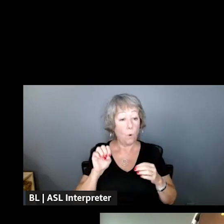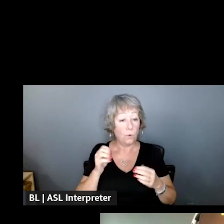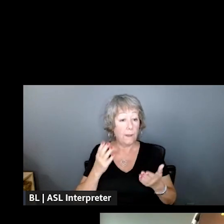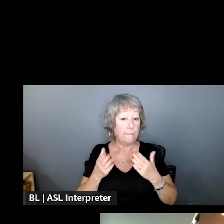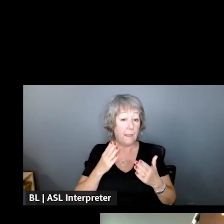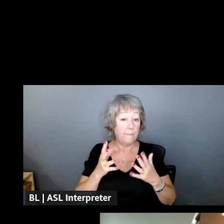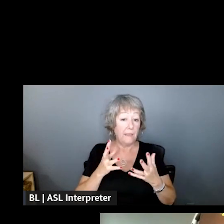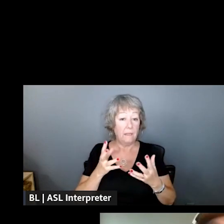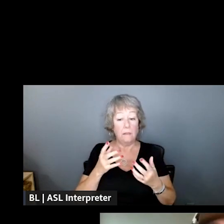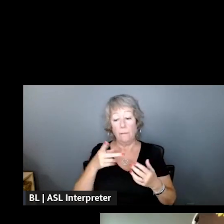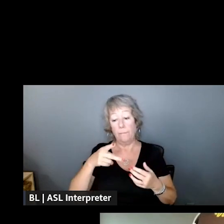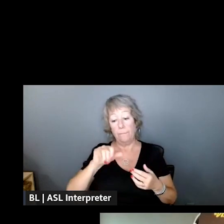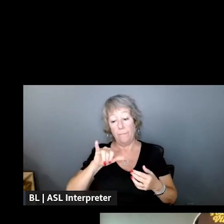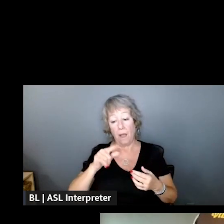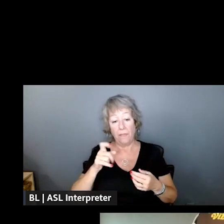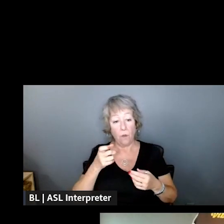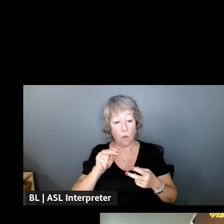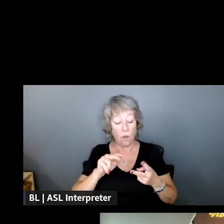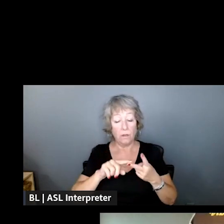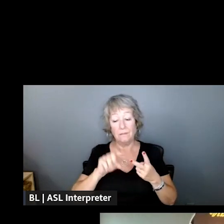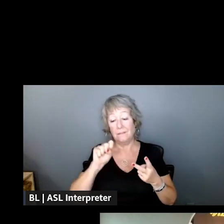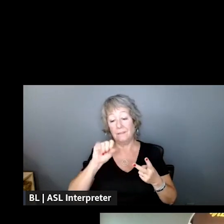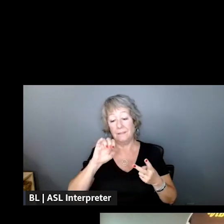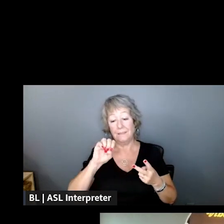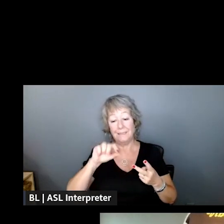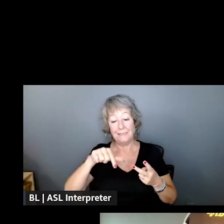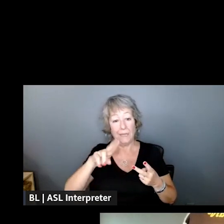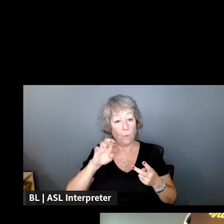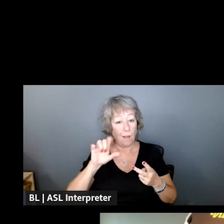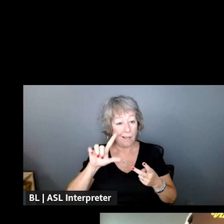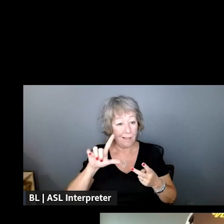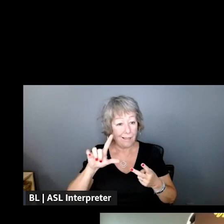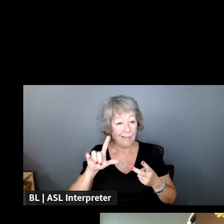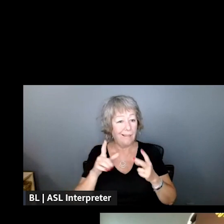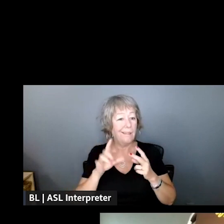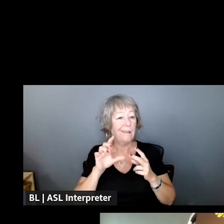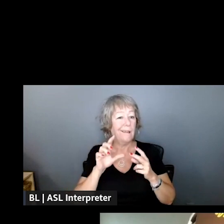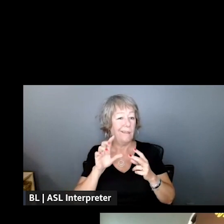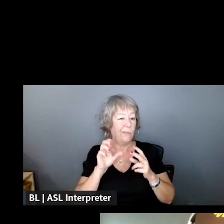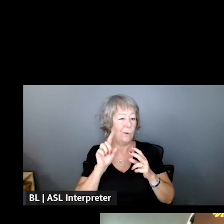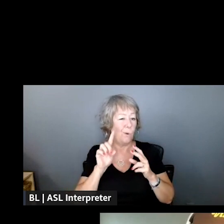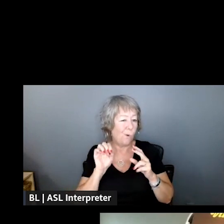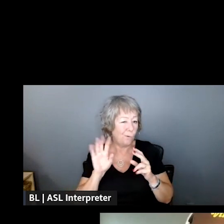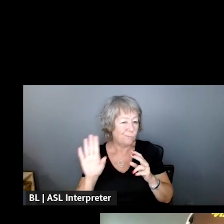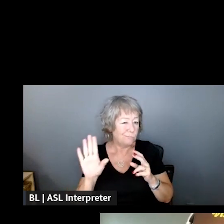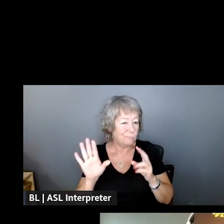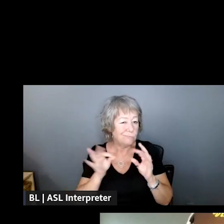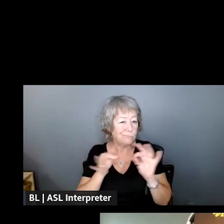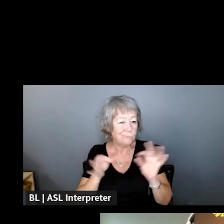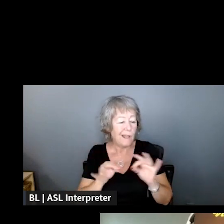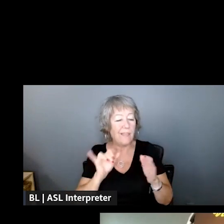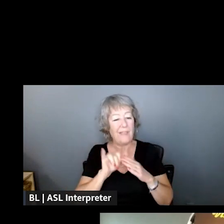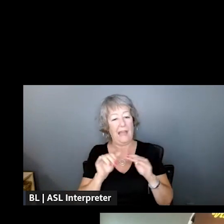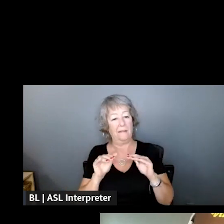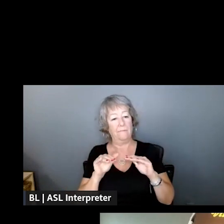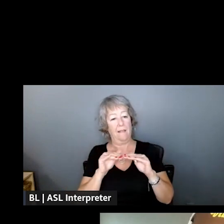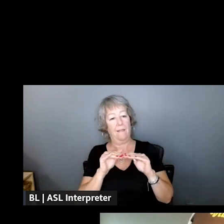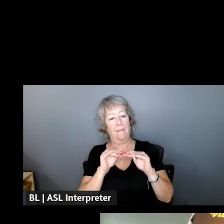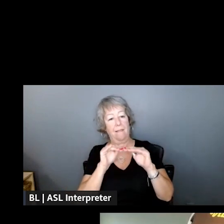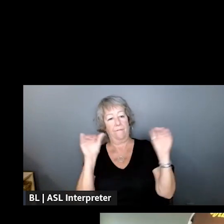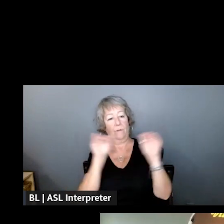of Python or SQL or other sort of that level of